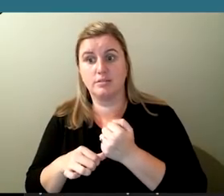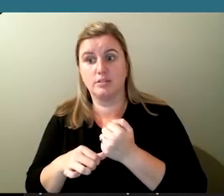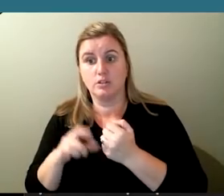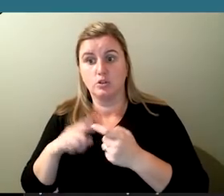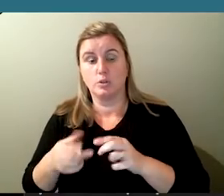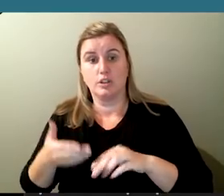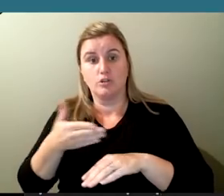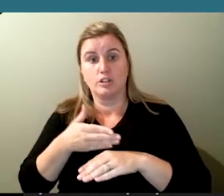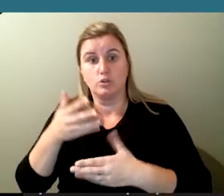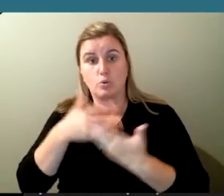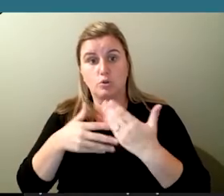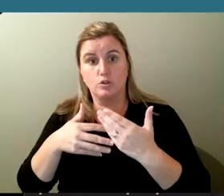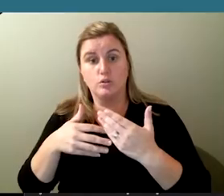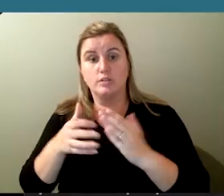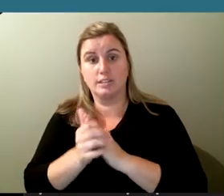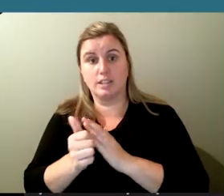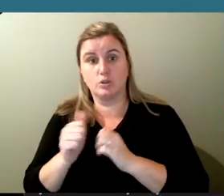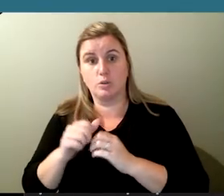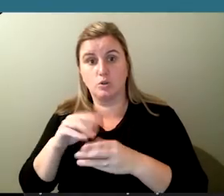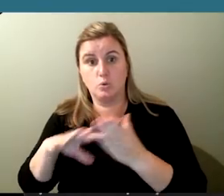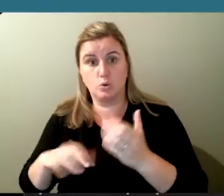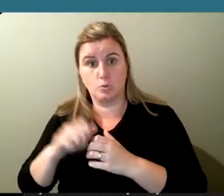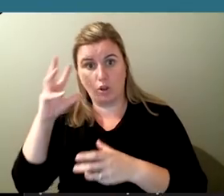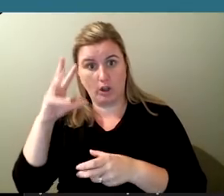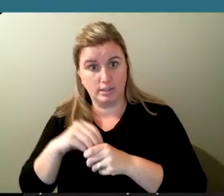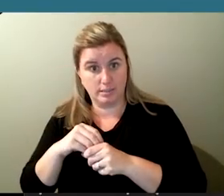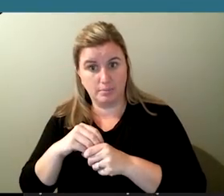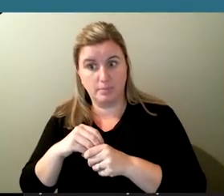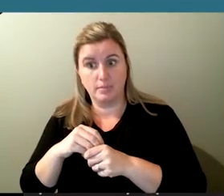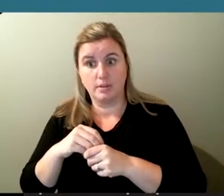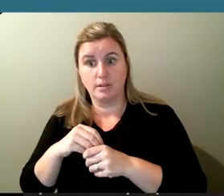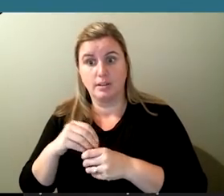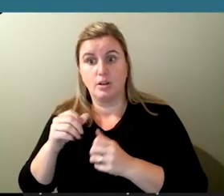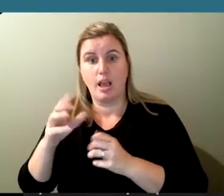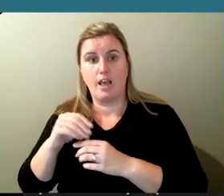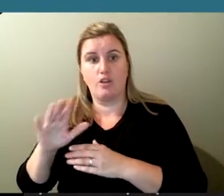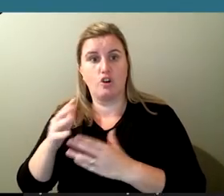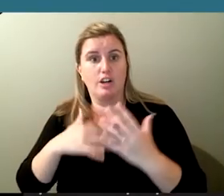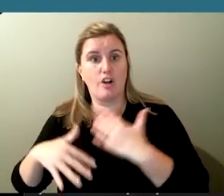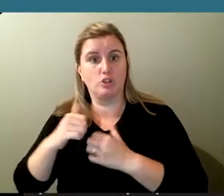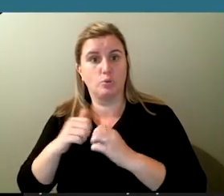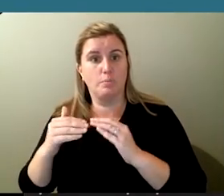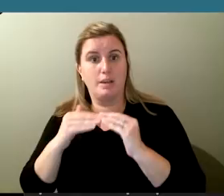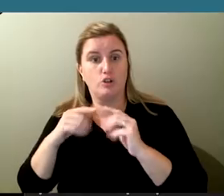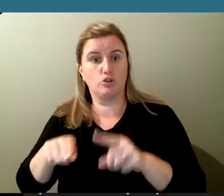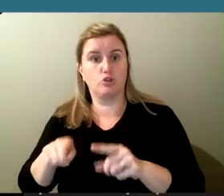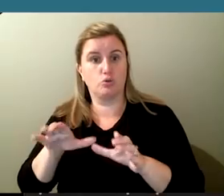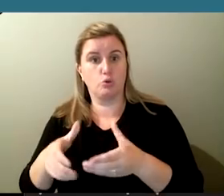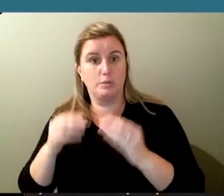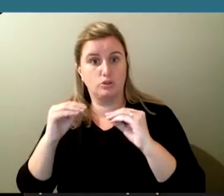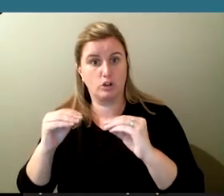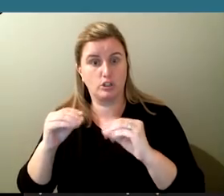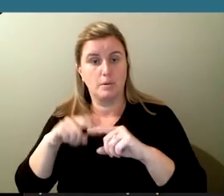increase social interaction skills to students with autism, interactions with their peers during group instruction. Based